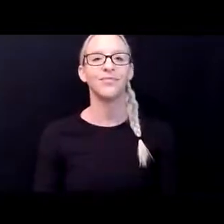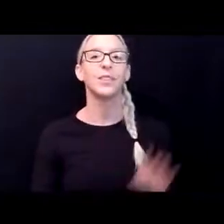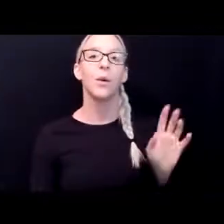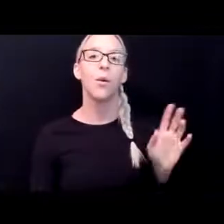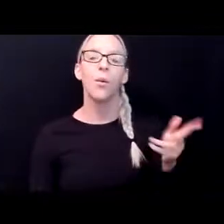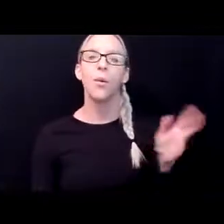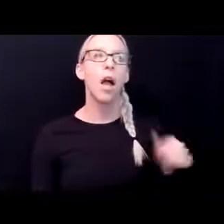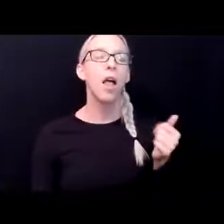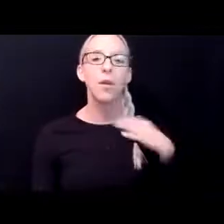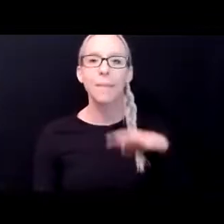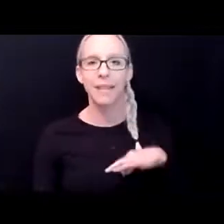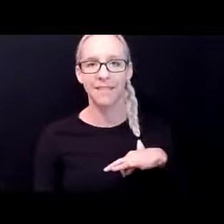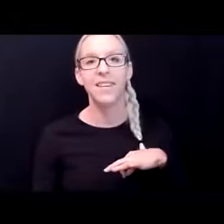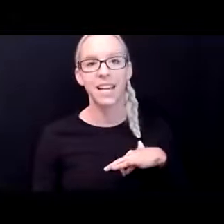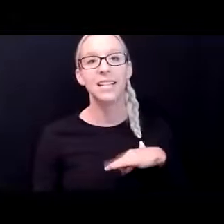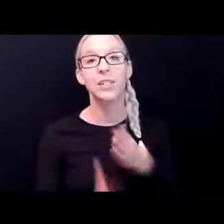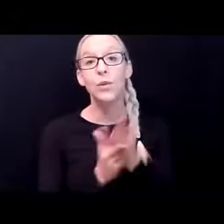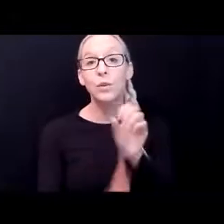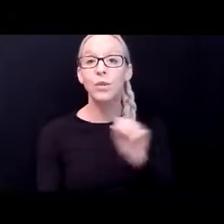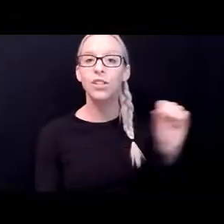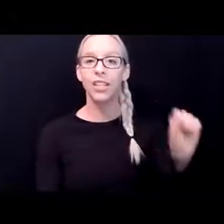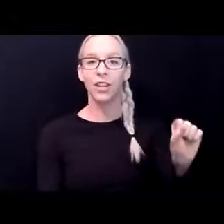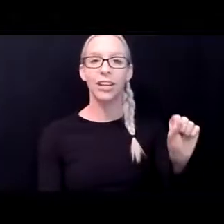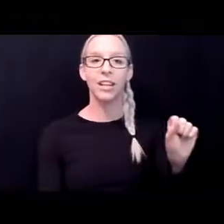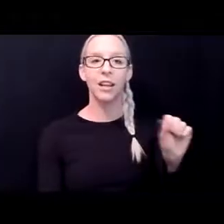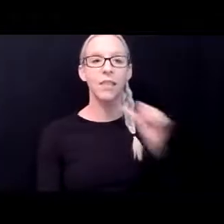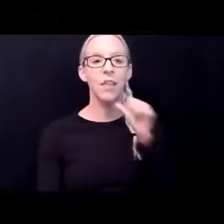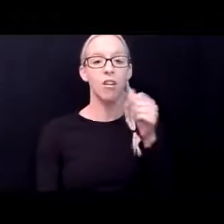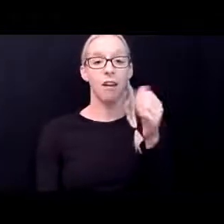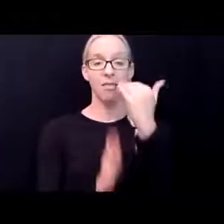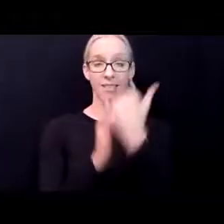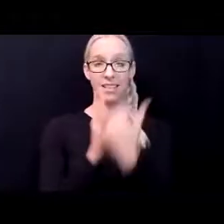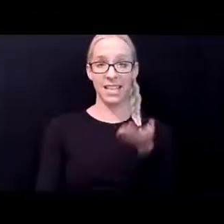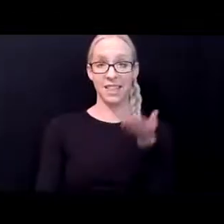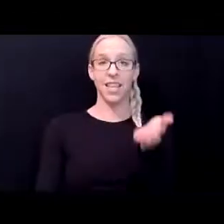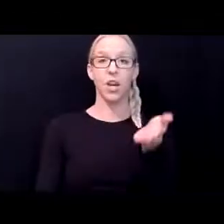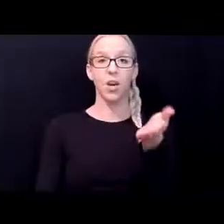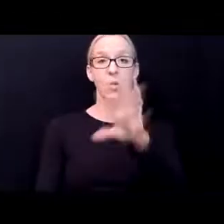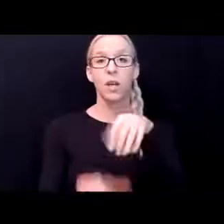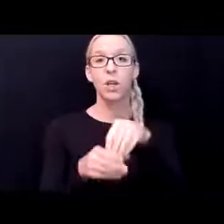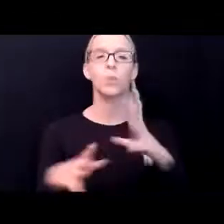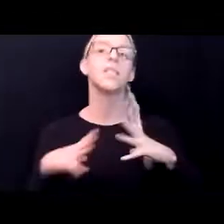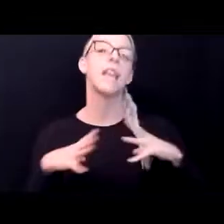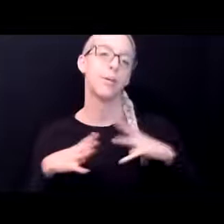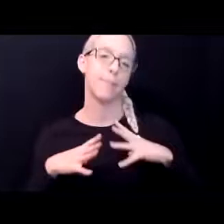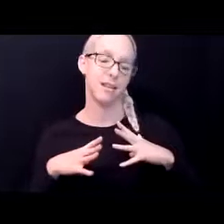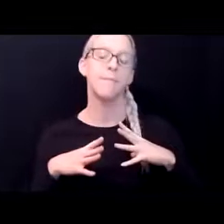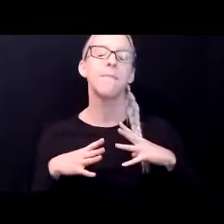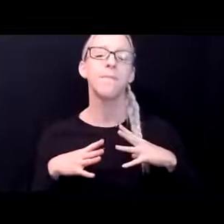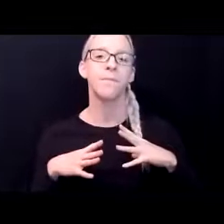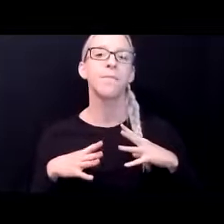other benefits, I should say, through Social Security that aren't even listed on here would include retirement